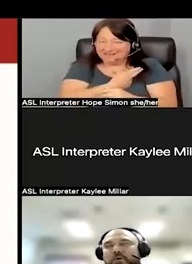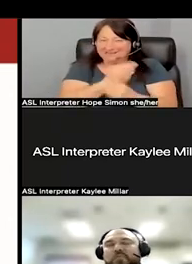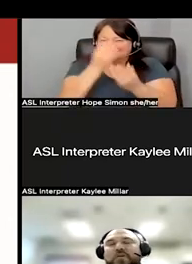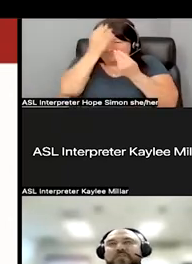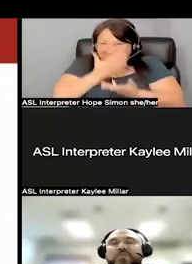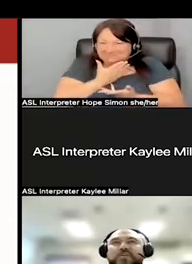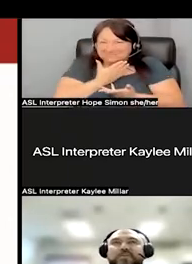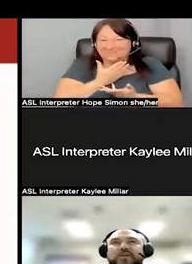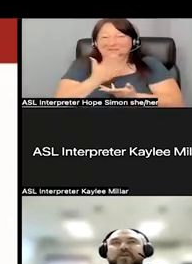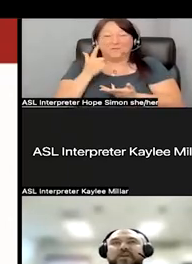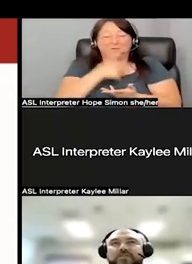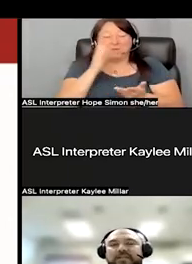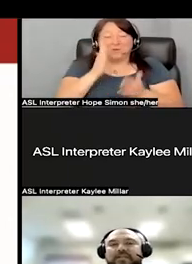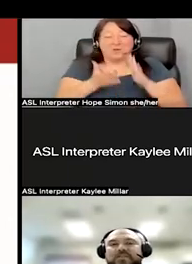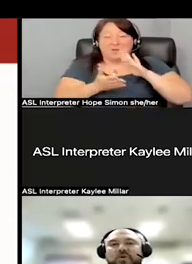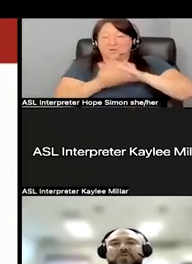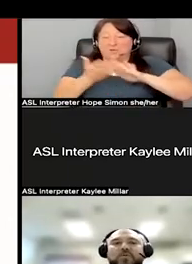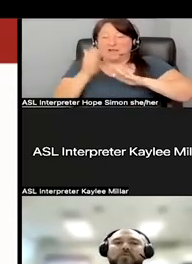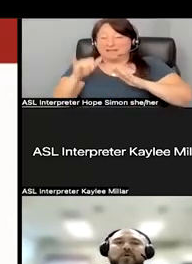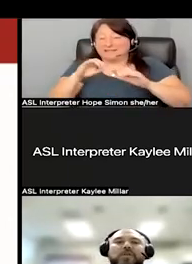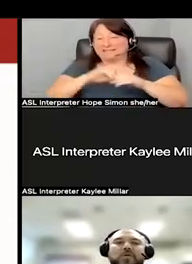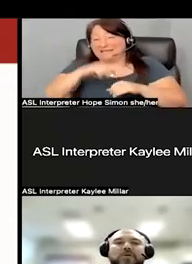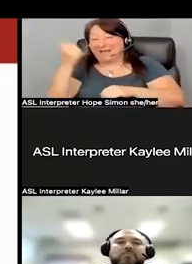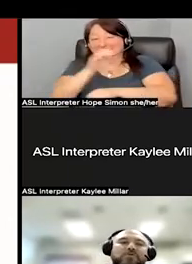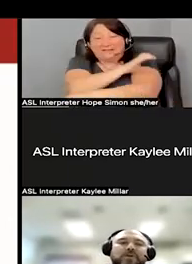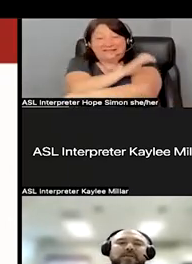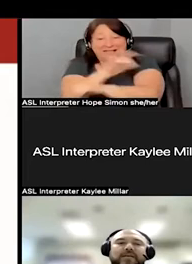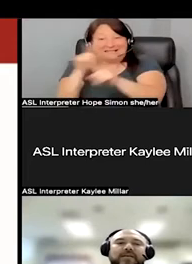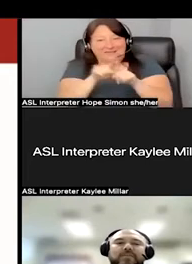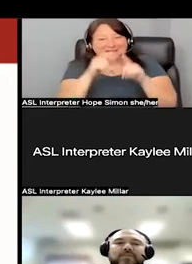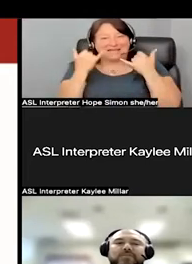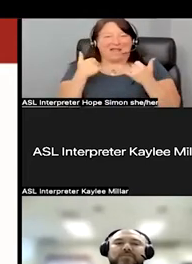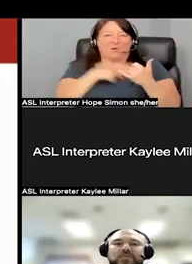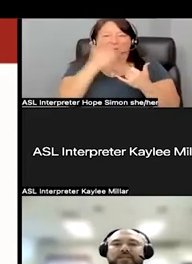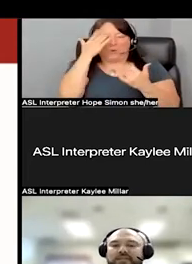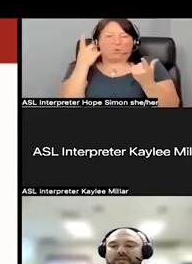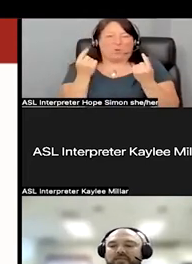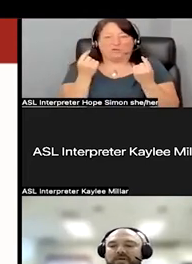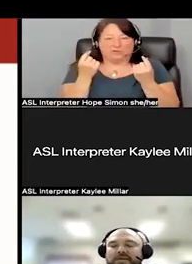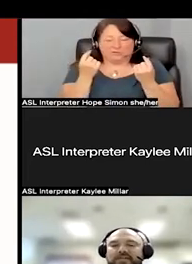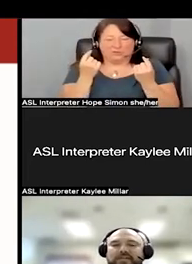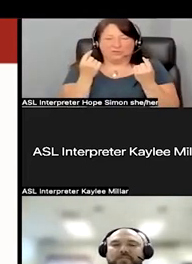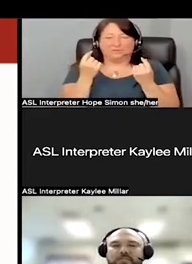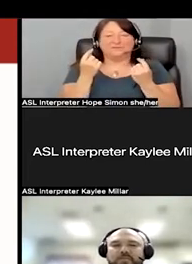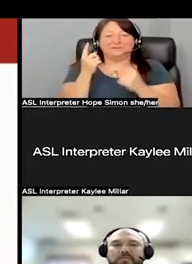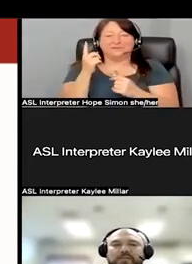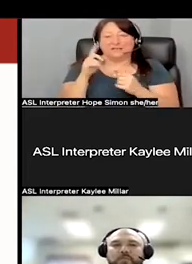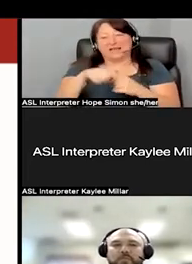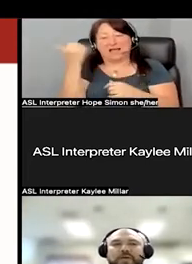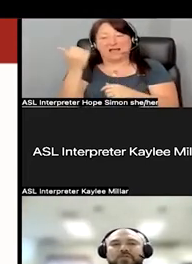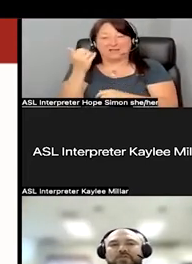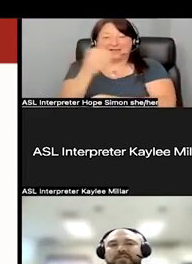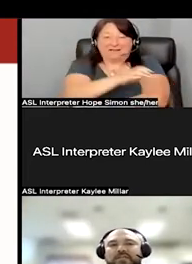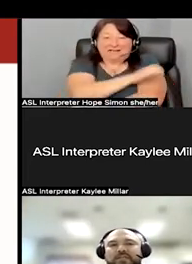since we're going to run this with other in other clinics as well. Now we know how to approach it better to ensure that they're aware that that